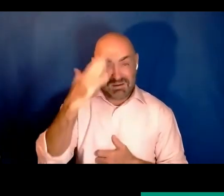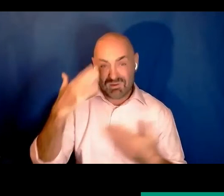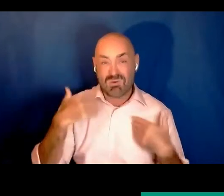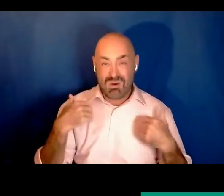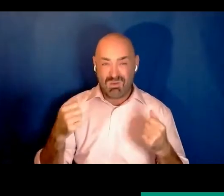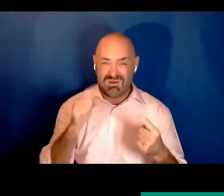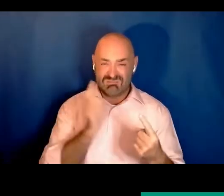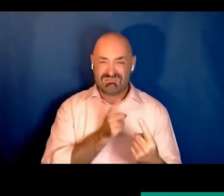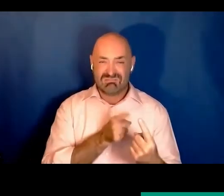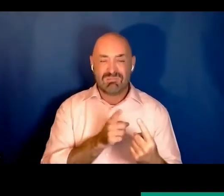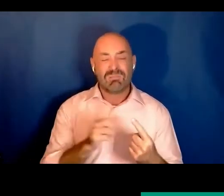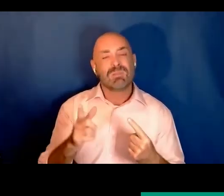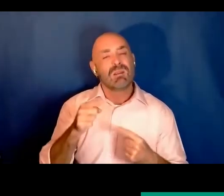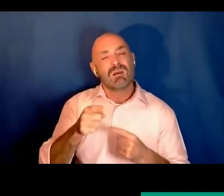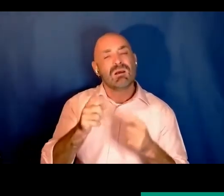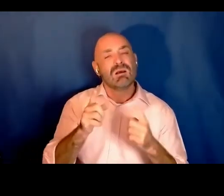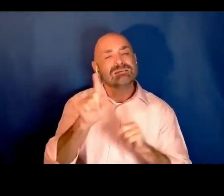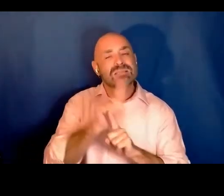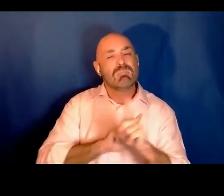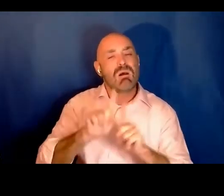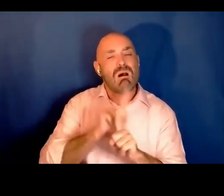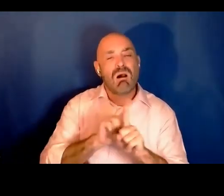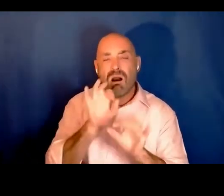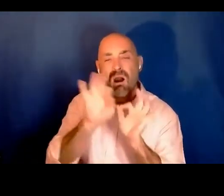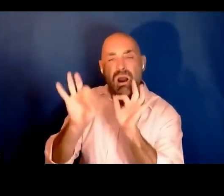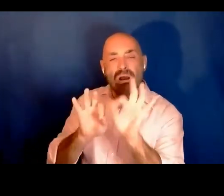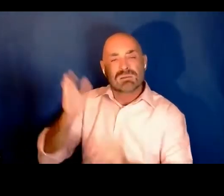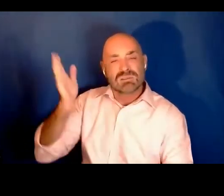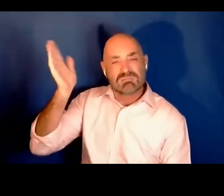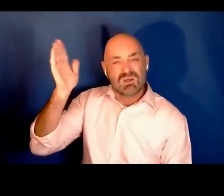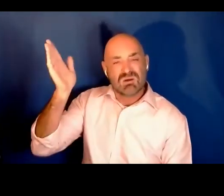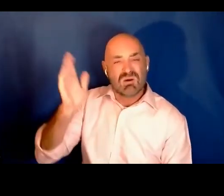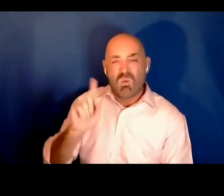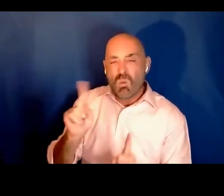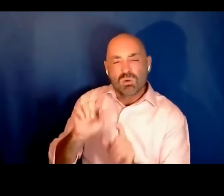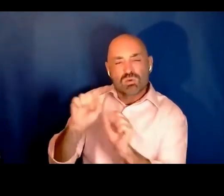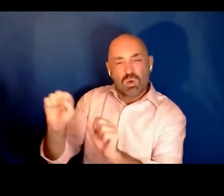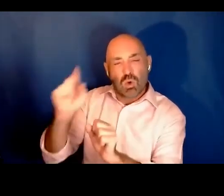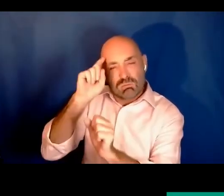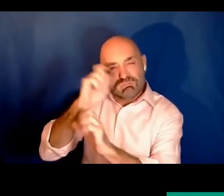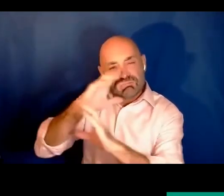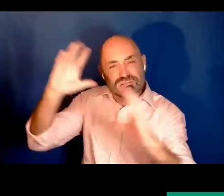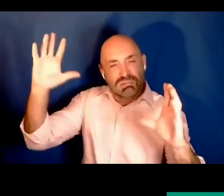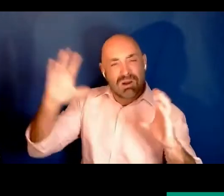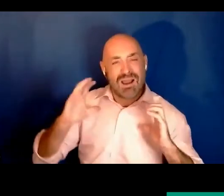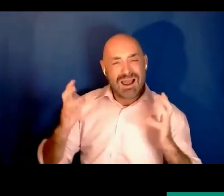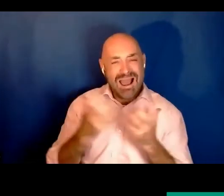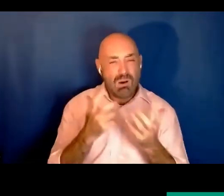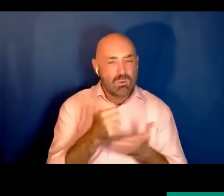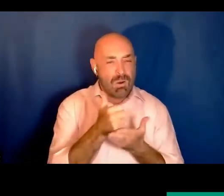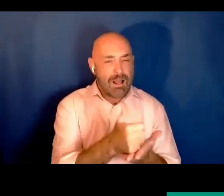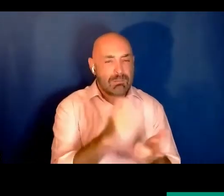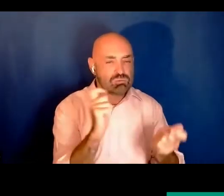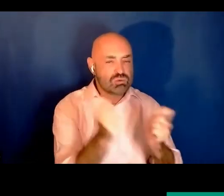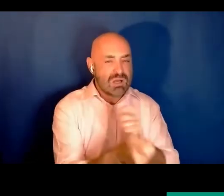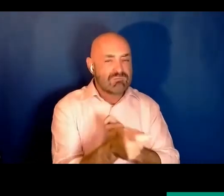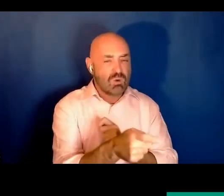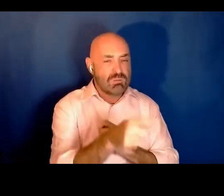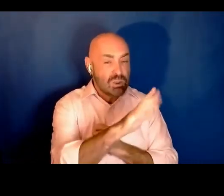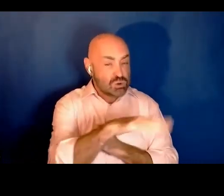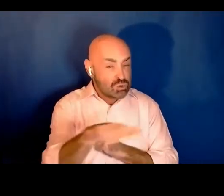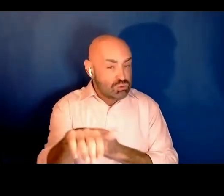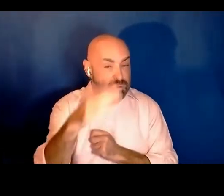invite speakers to respond to a simple question: what is their idea to transform children's and families' mental health in the